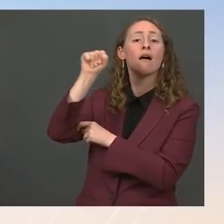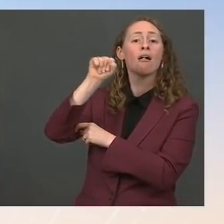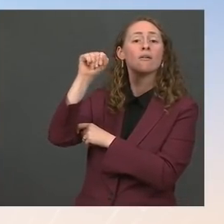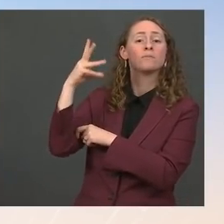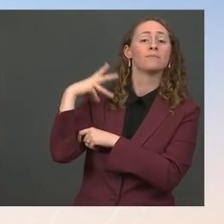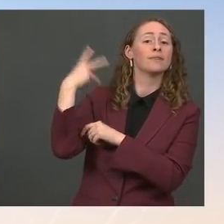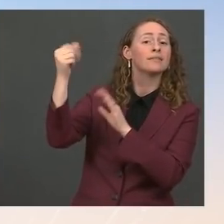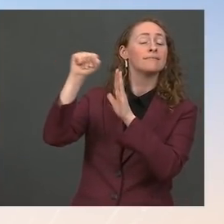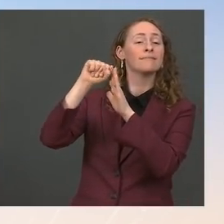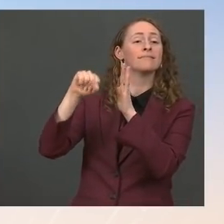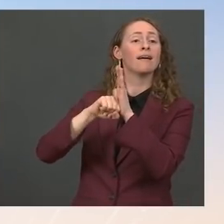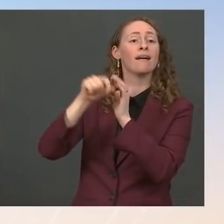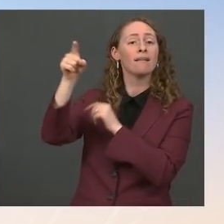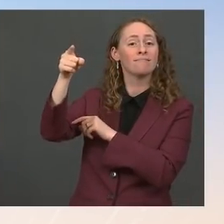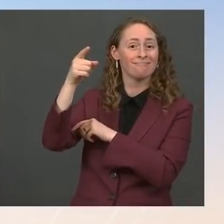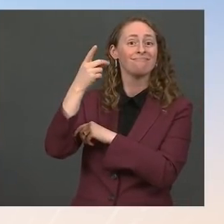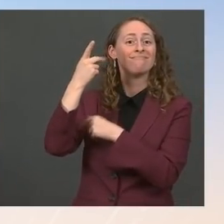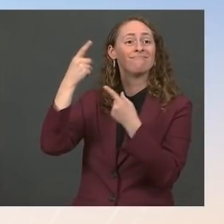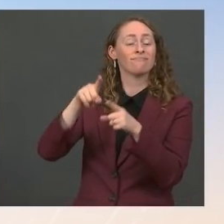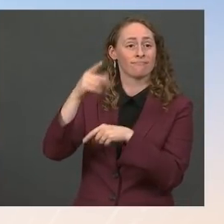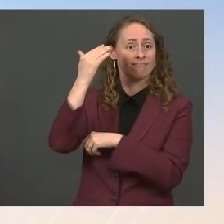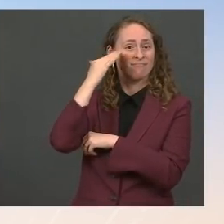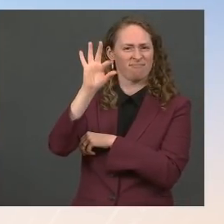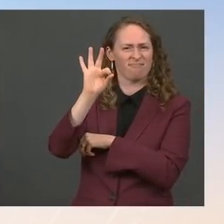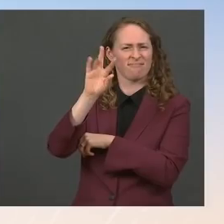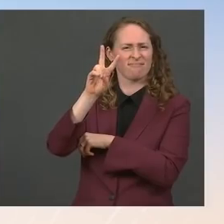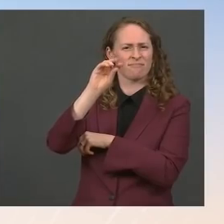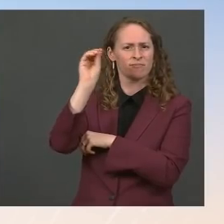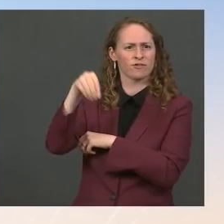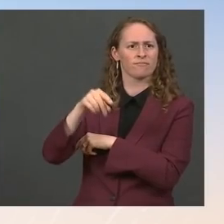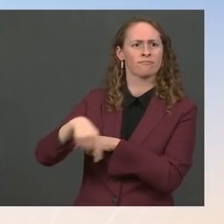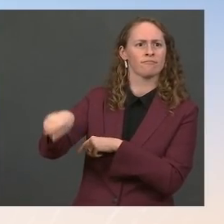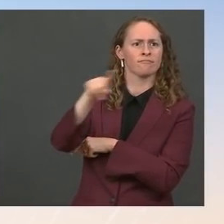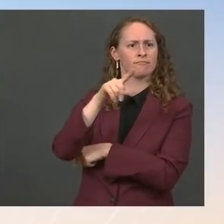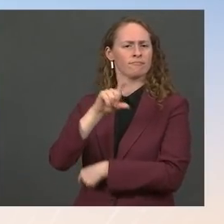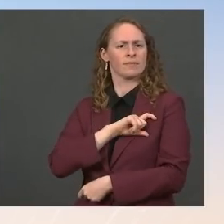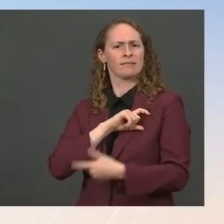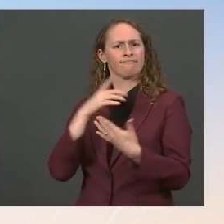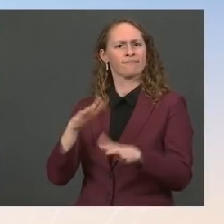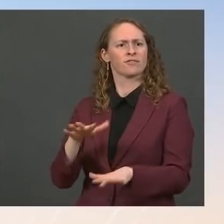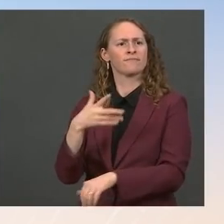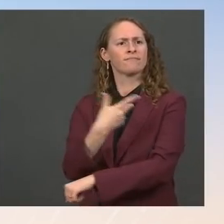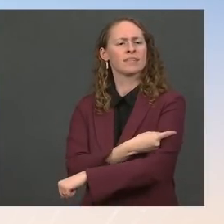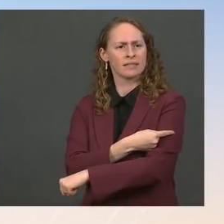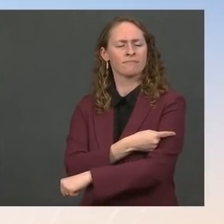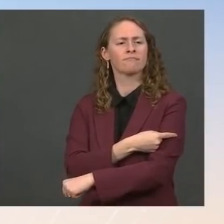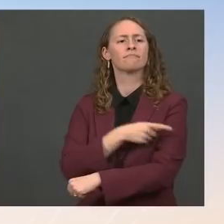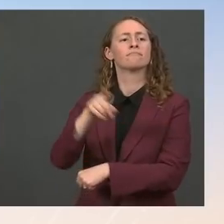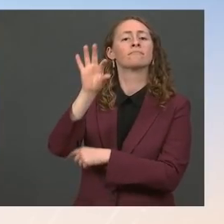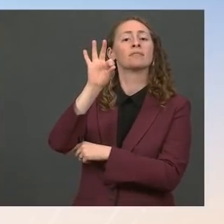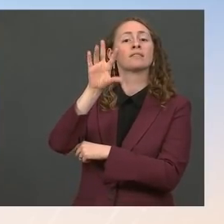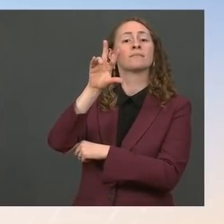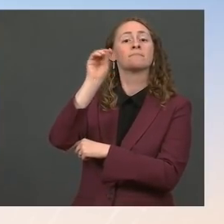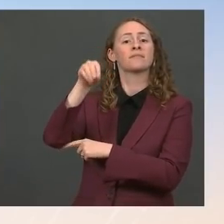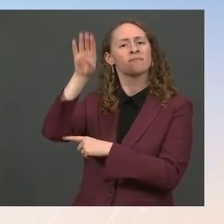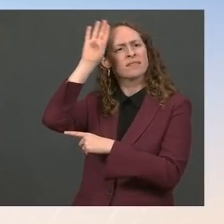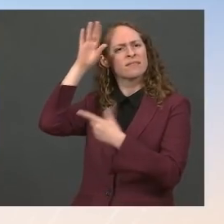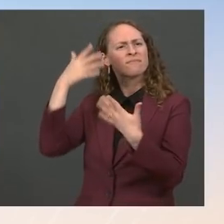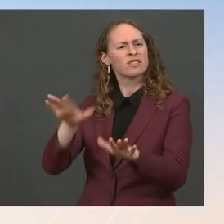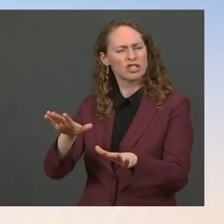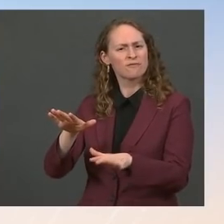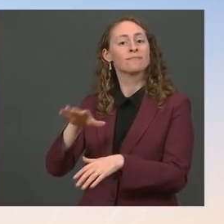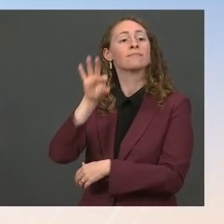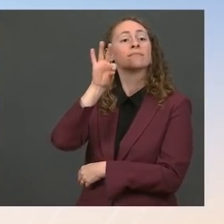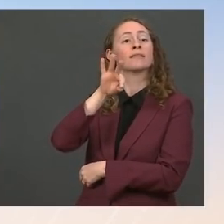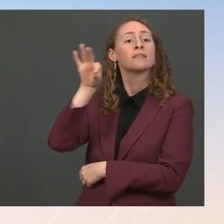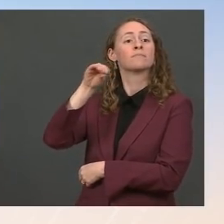been in some of the reporting, 92% of the police force is vaccinated, as are 93% of firefighters. 99% of Seattle's